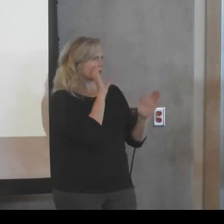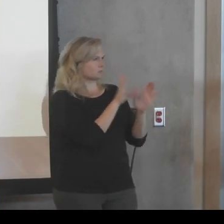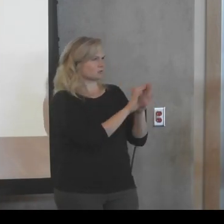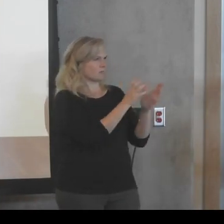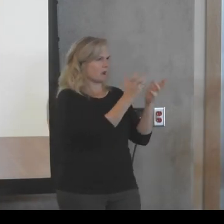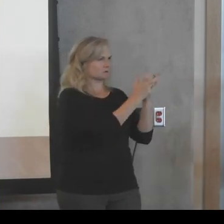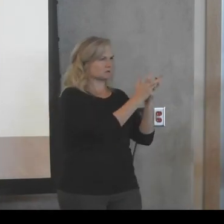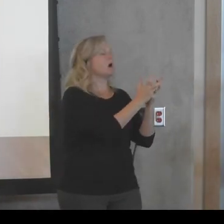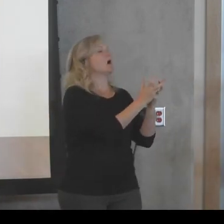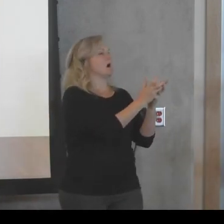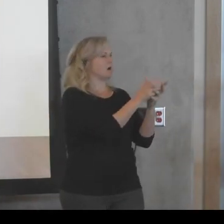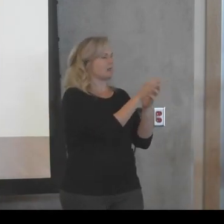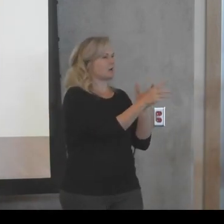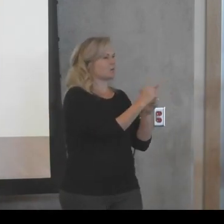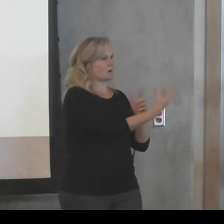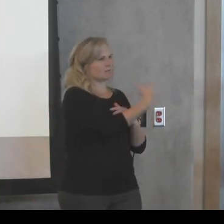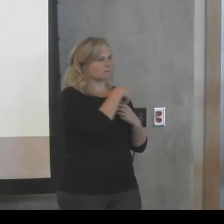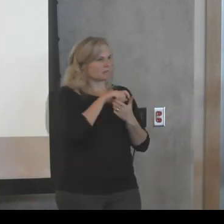piece.